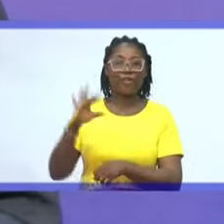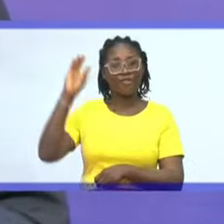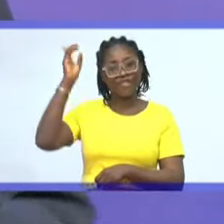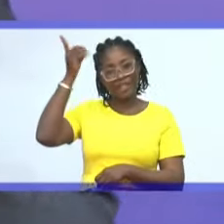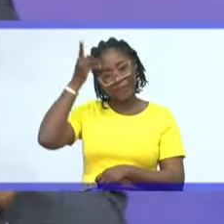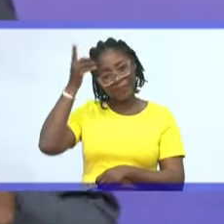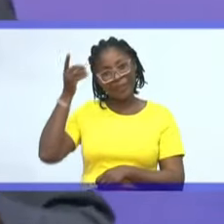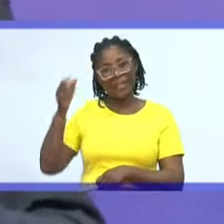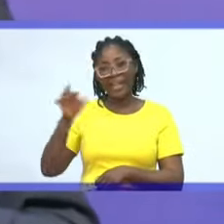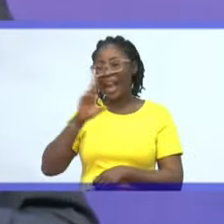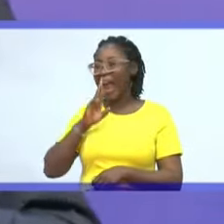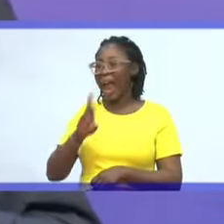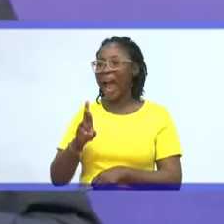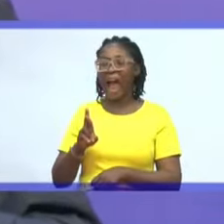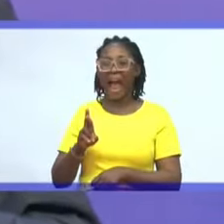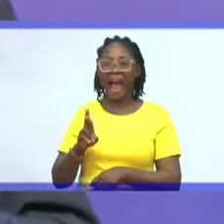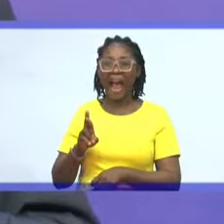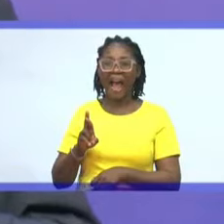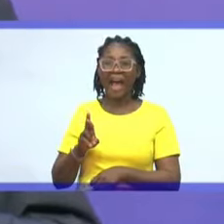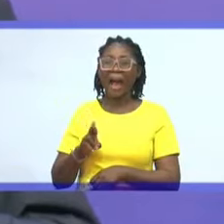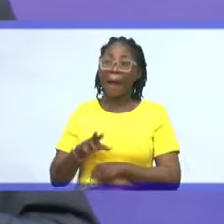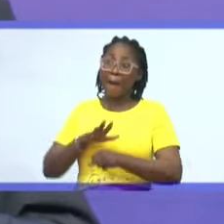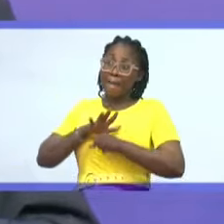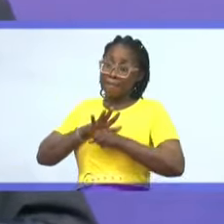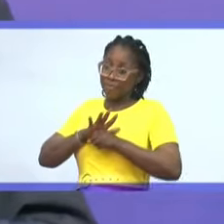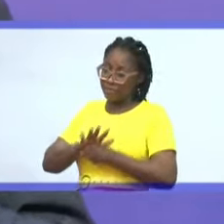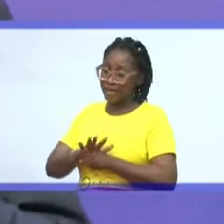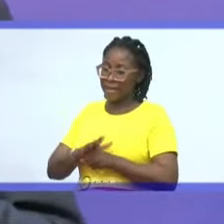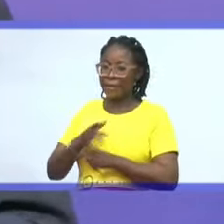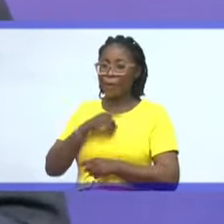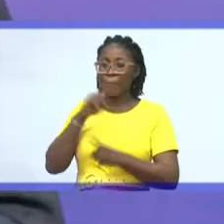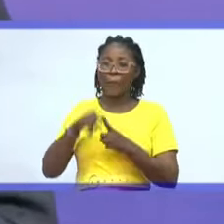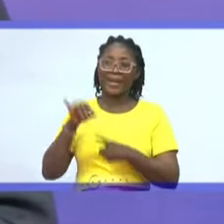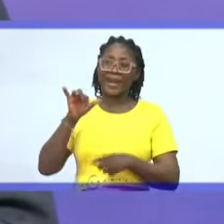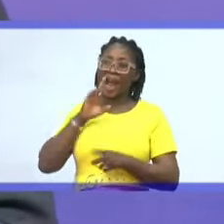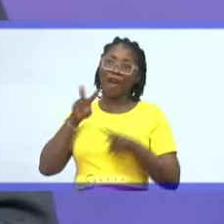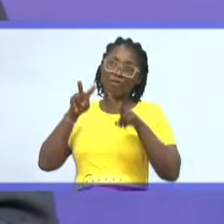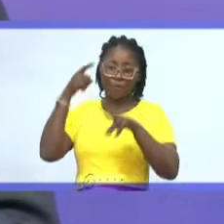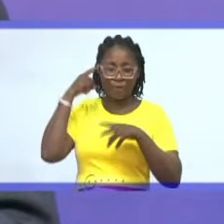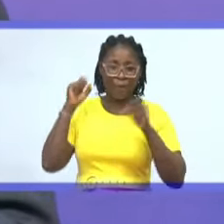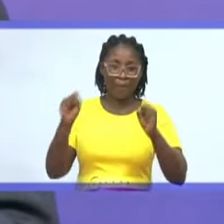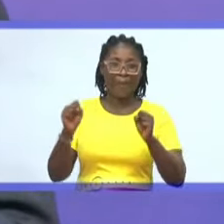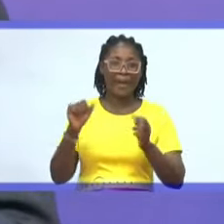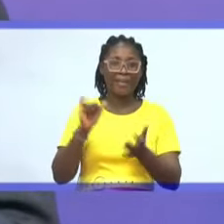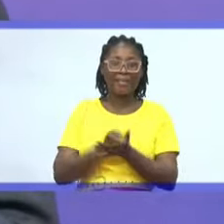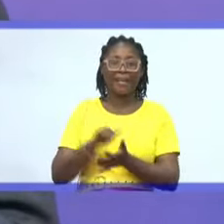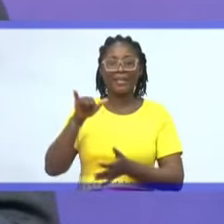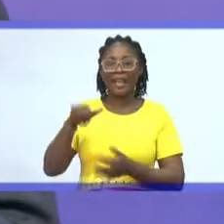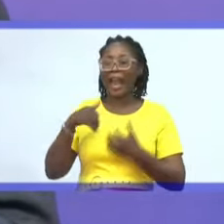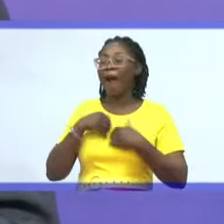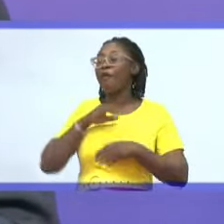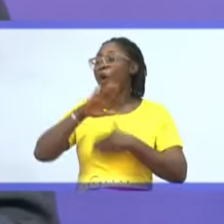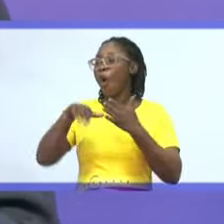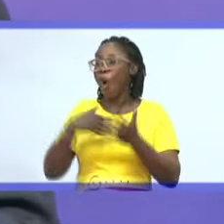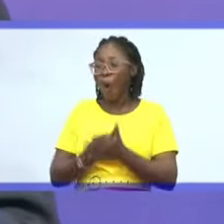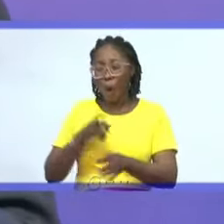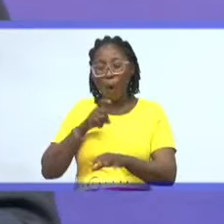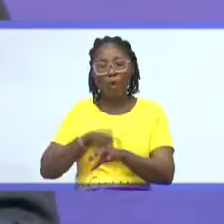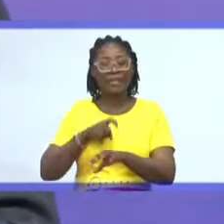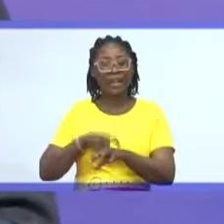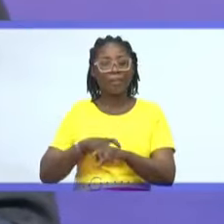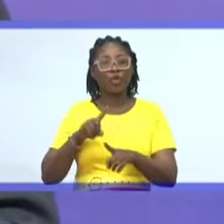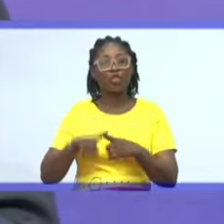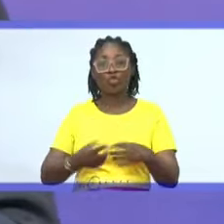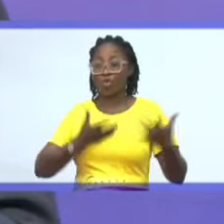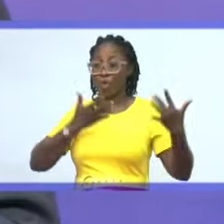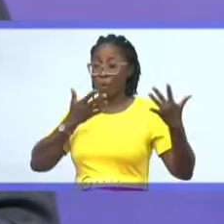so pressed for 12 years while they were looking for power, so pressed that they had no time to